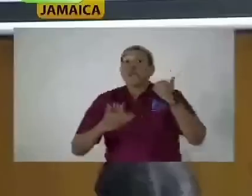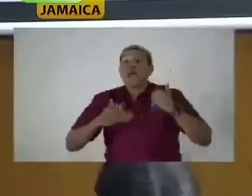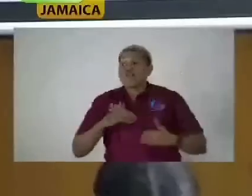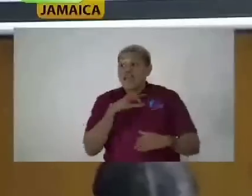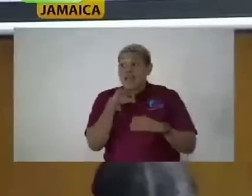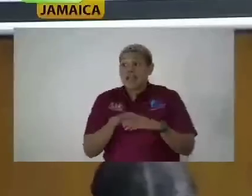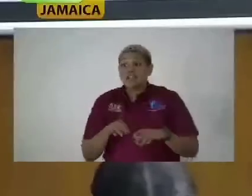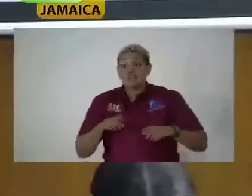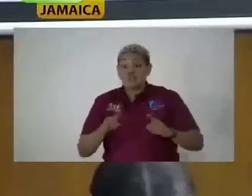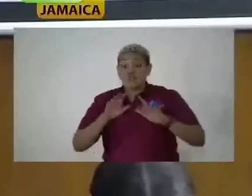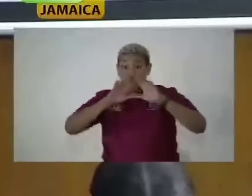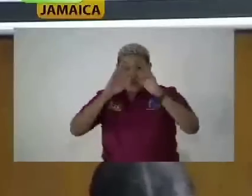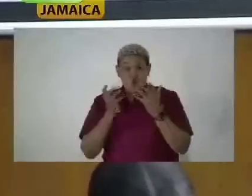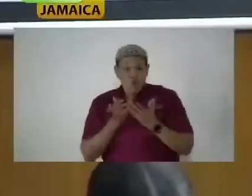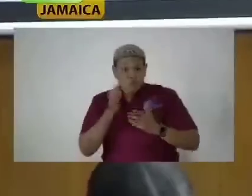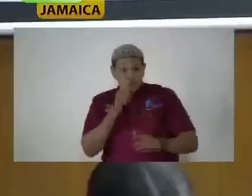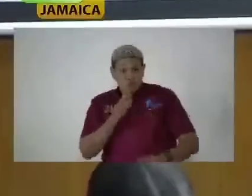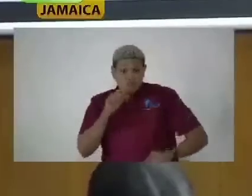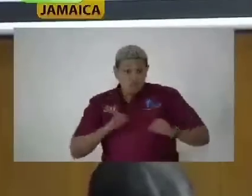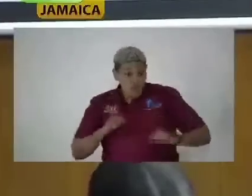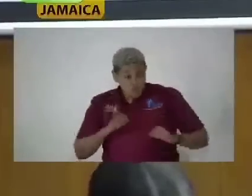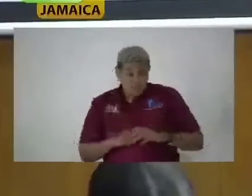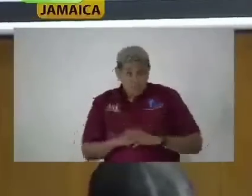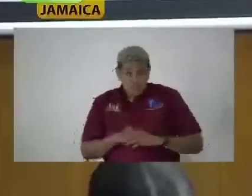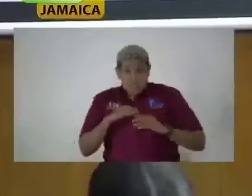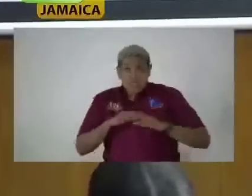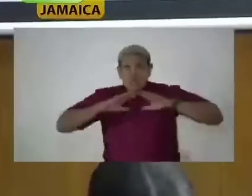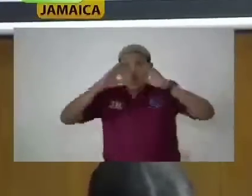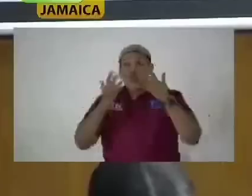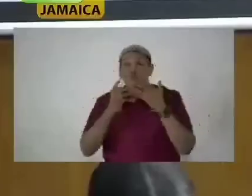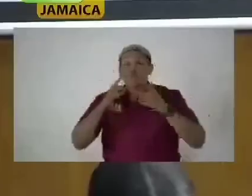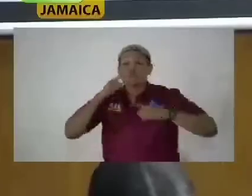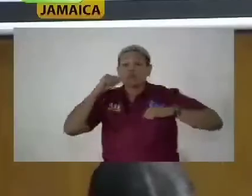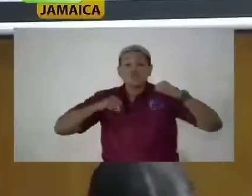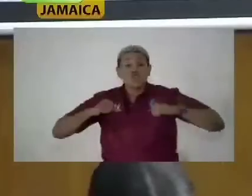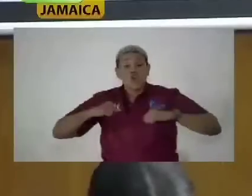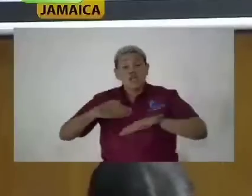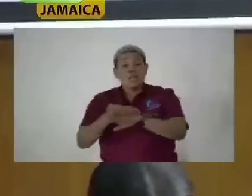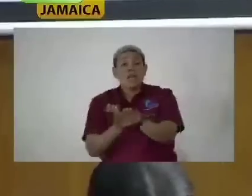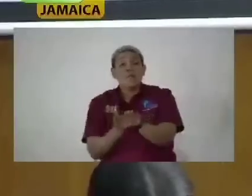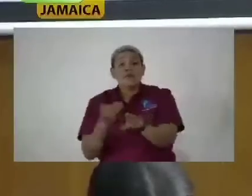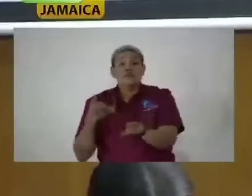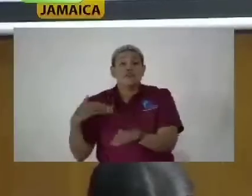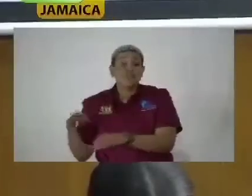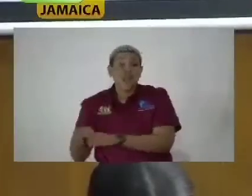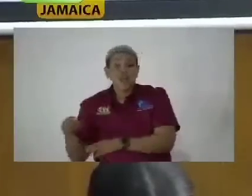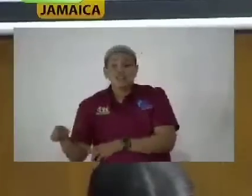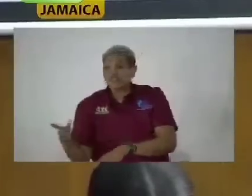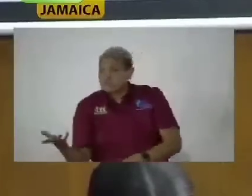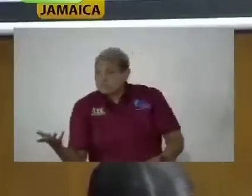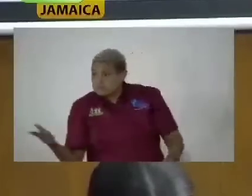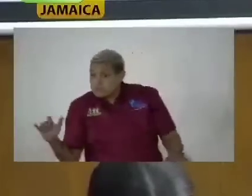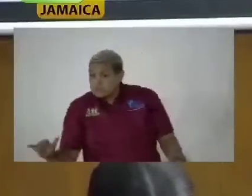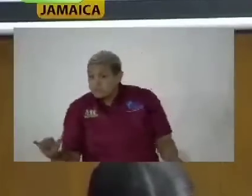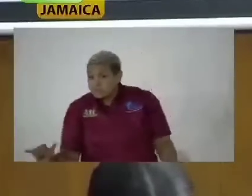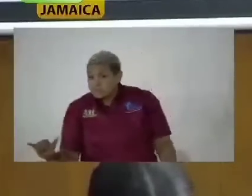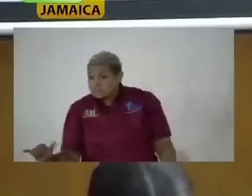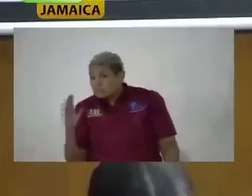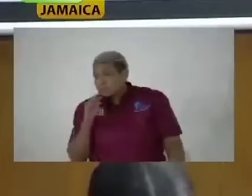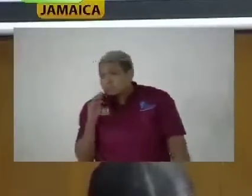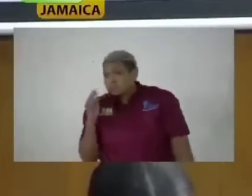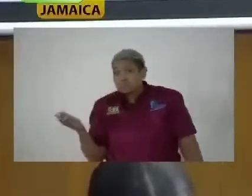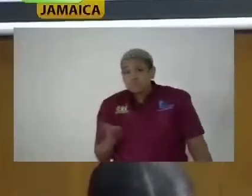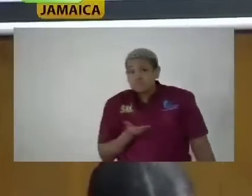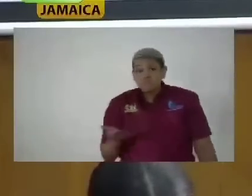in the global uncertainty. In the global uncertainty, Barbados had election, weren't they, in the same global?